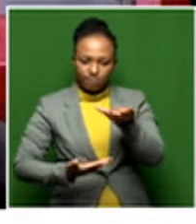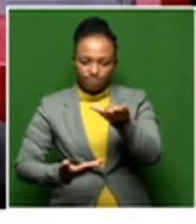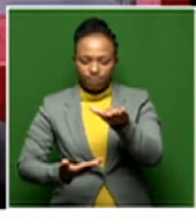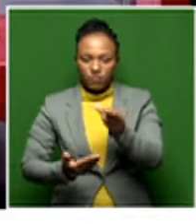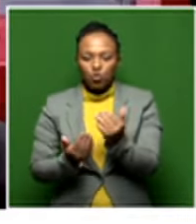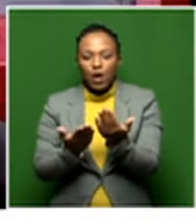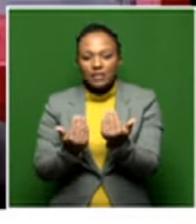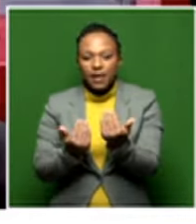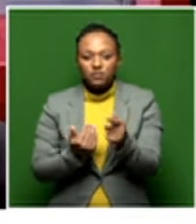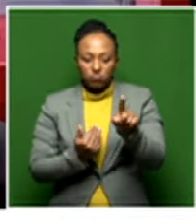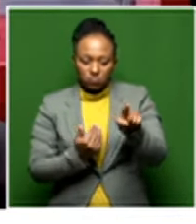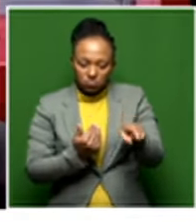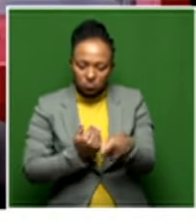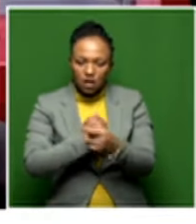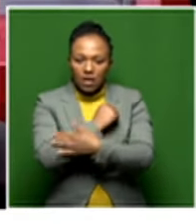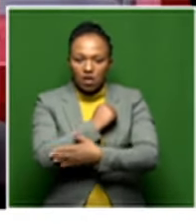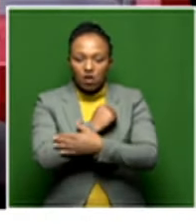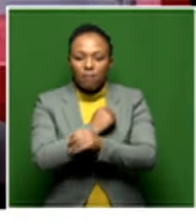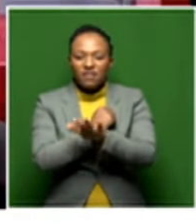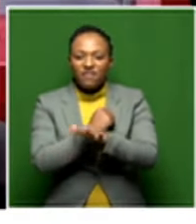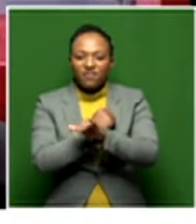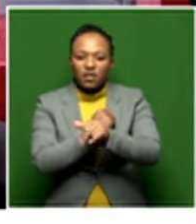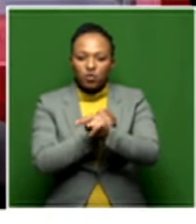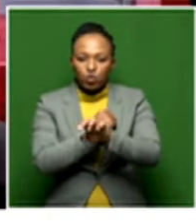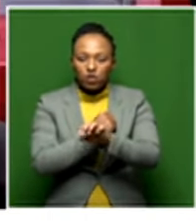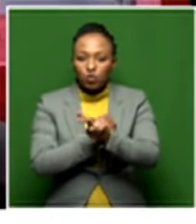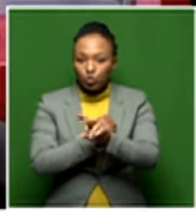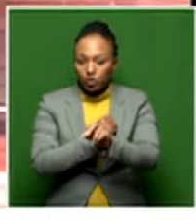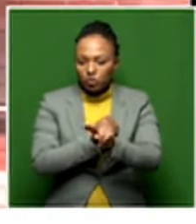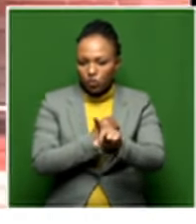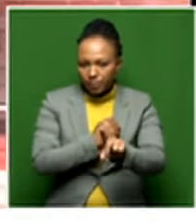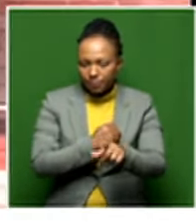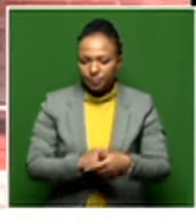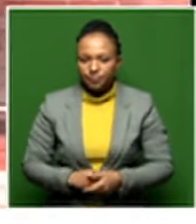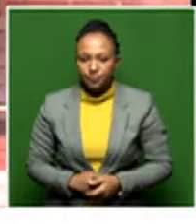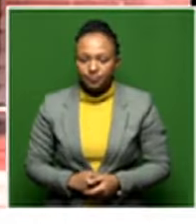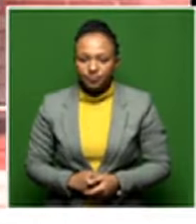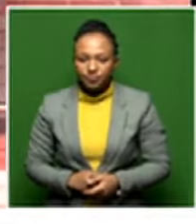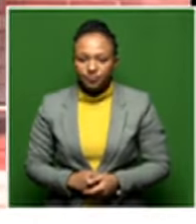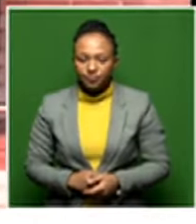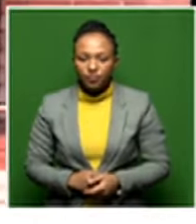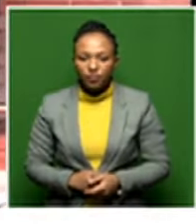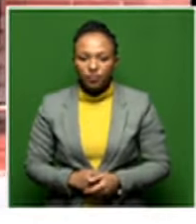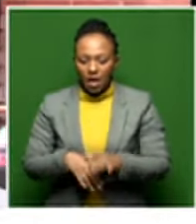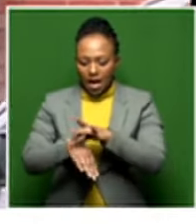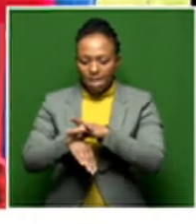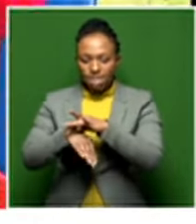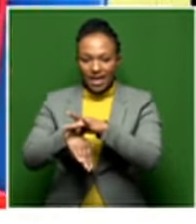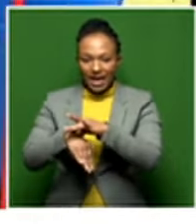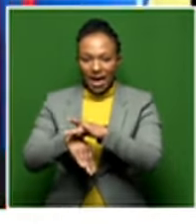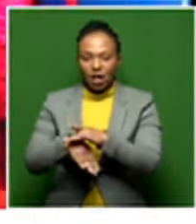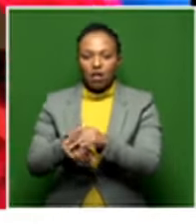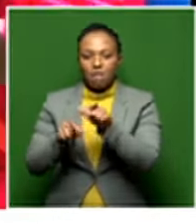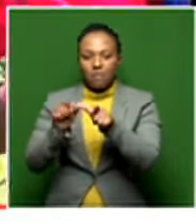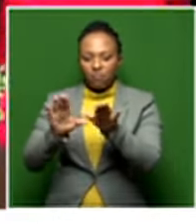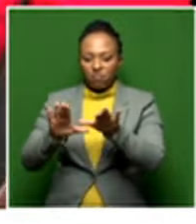is expected in the country by 15th June 2021. Medical practitioners warn that